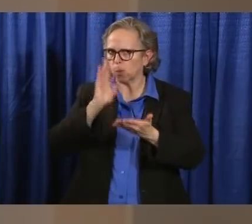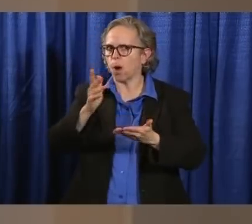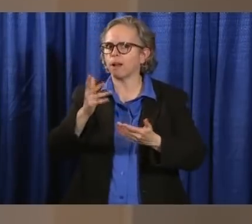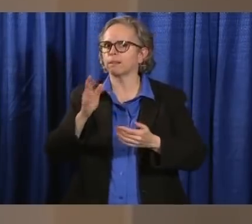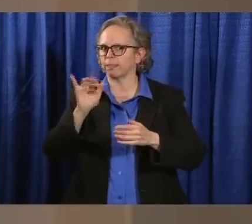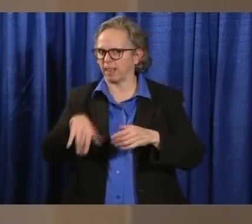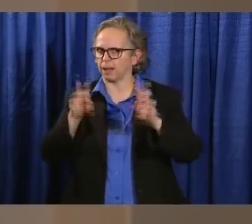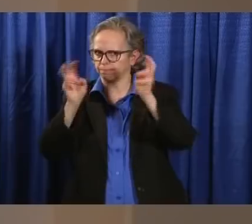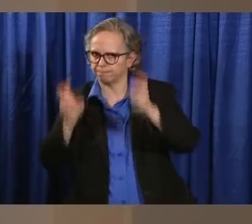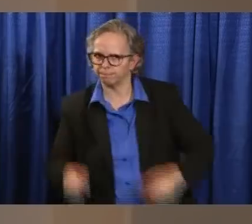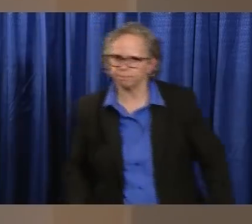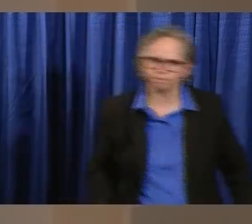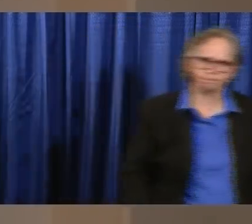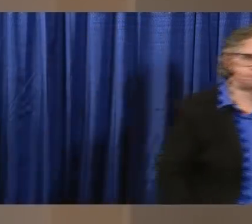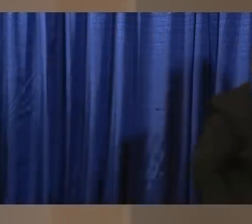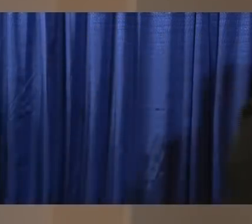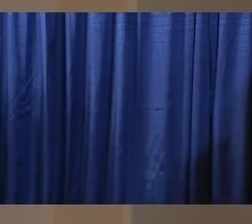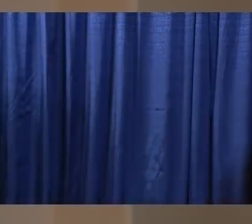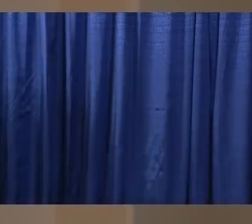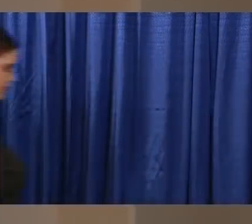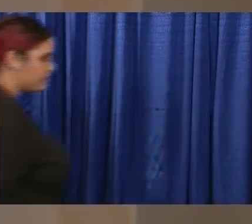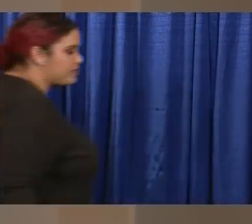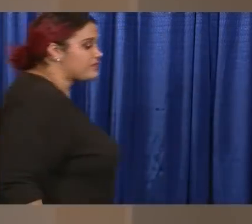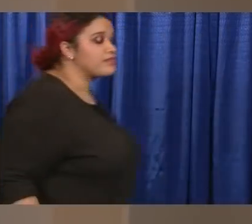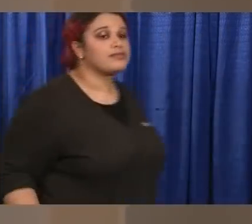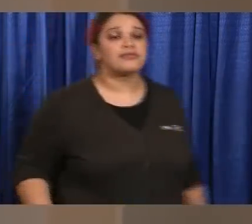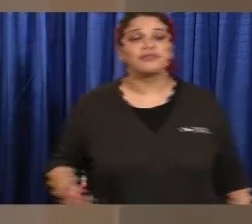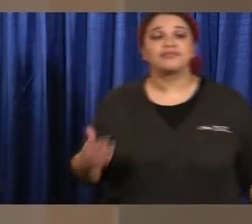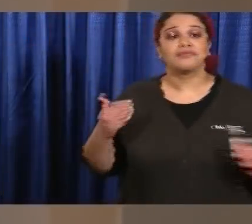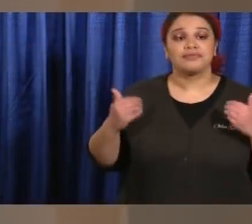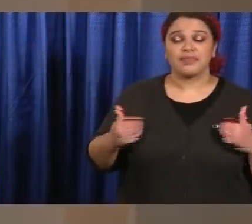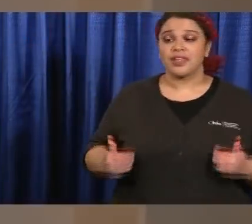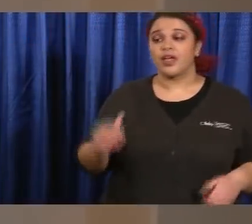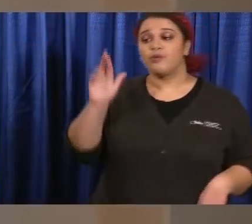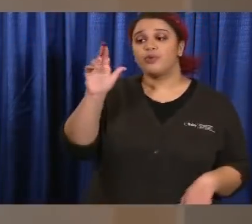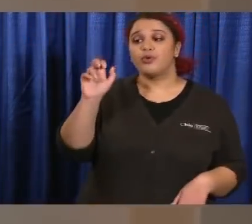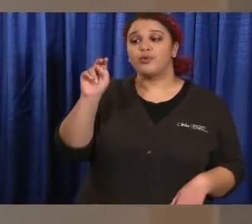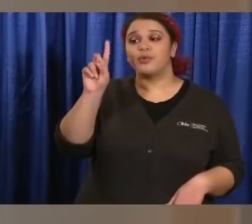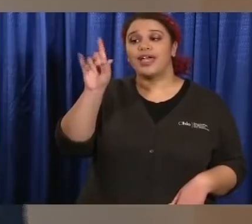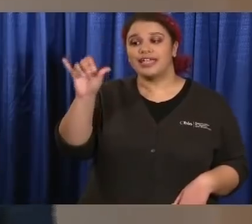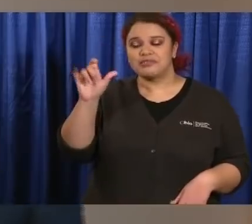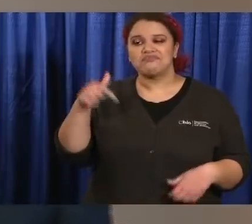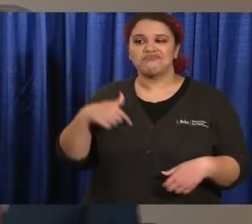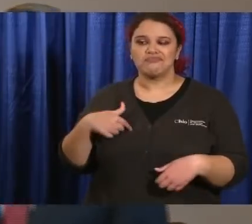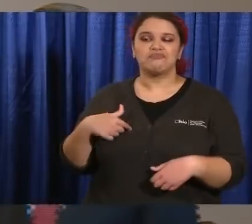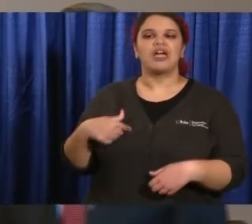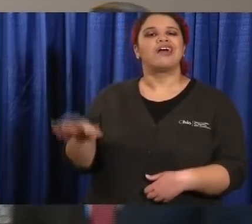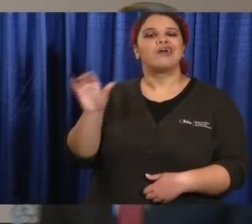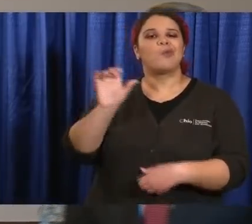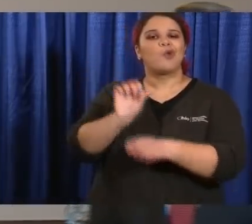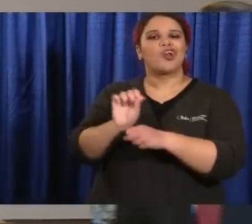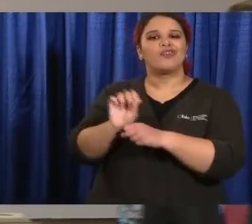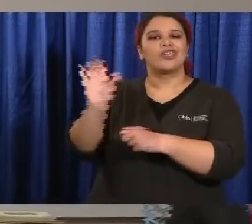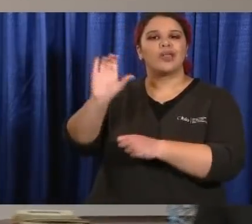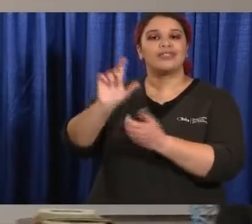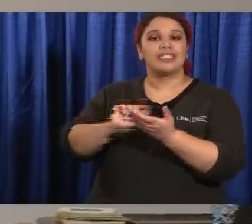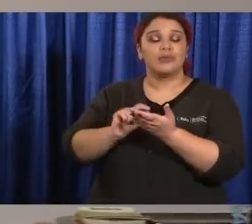Randy Ludlow of the Columbus Dispatch. I'm informed I'm the last questioner, and I would like to pose a question to the governor.